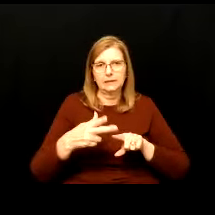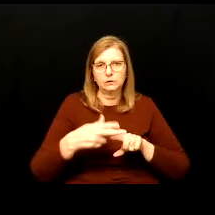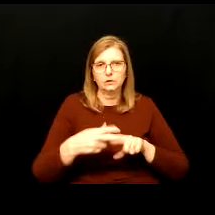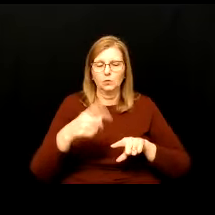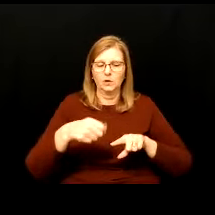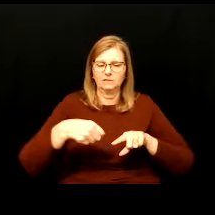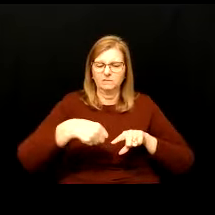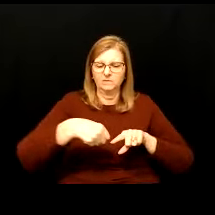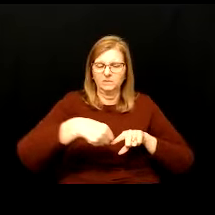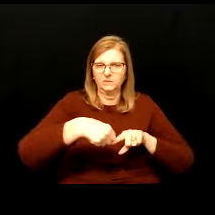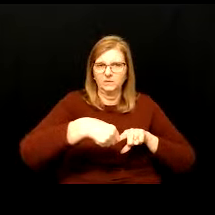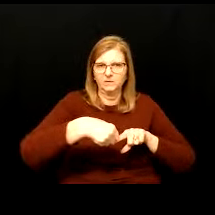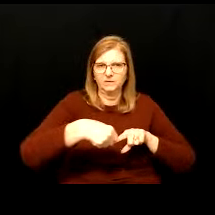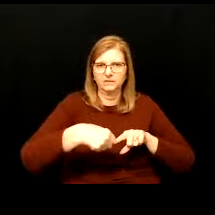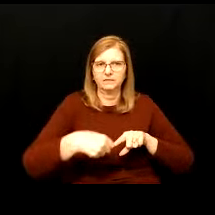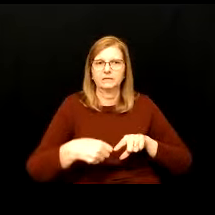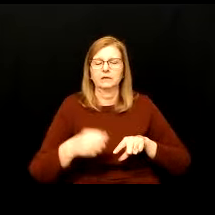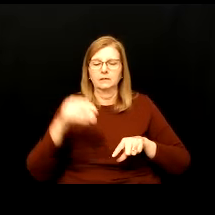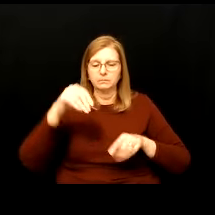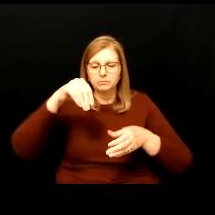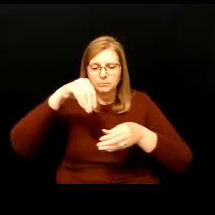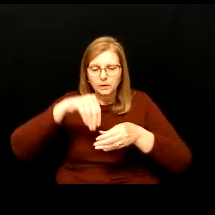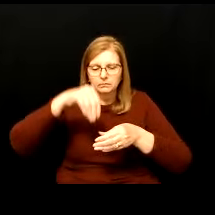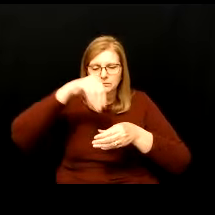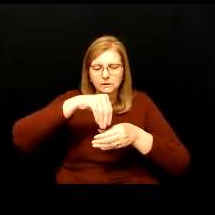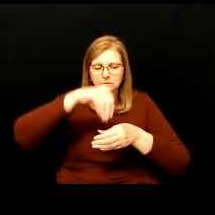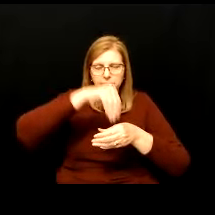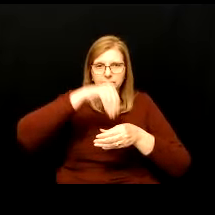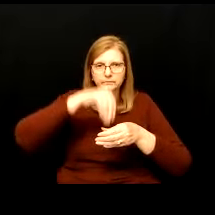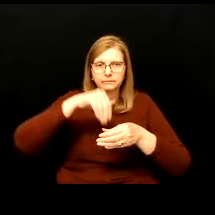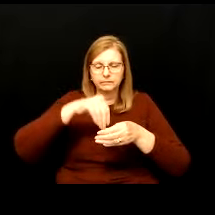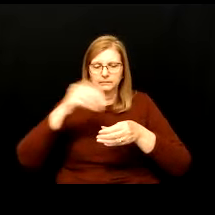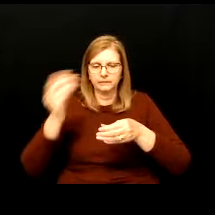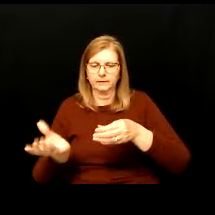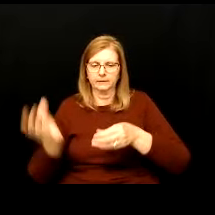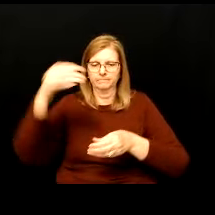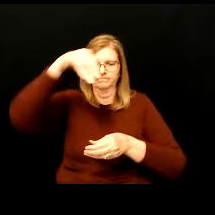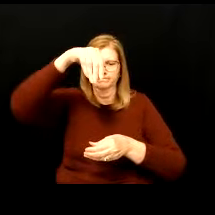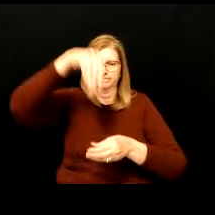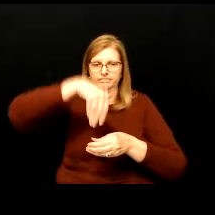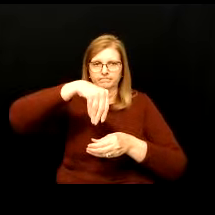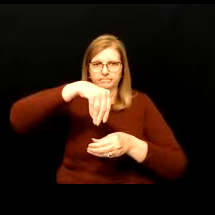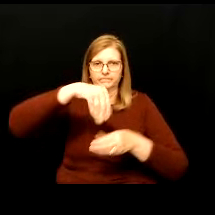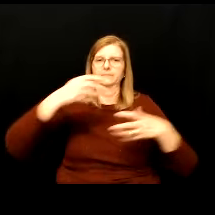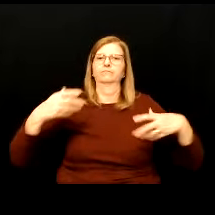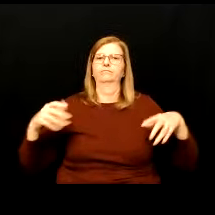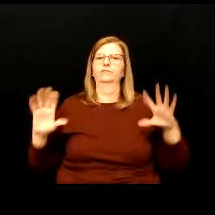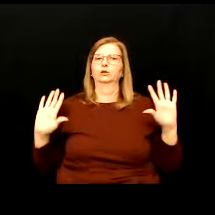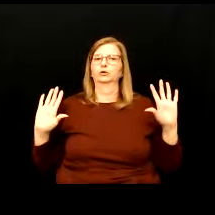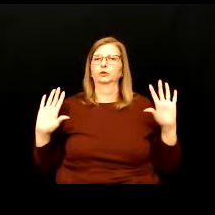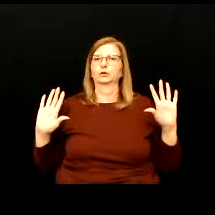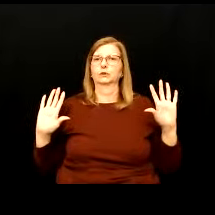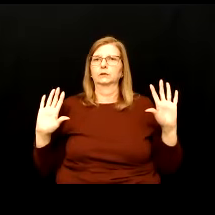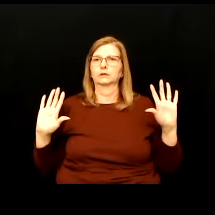pusher, place the items in the holder, put the cap on top, and then you're finished.